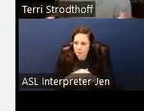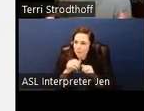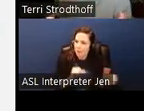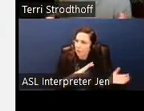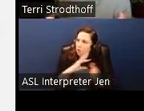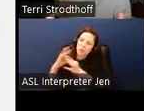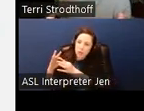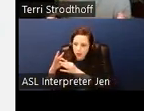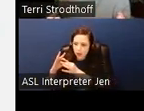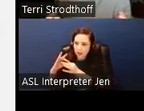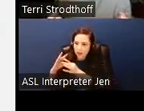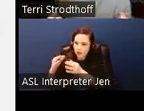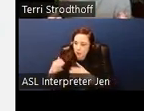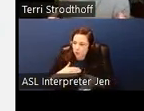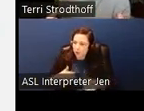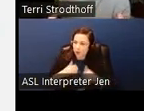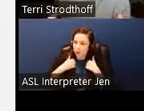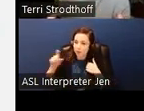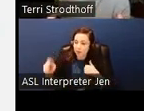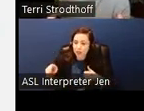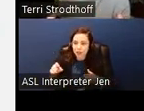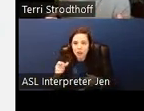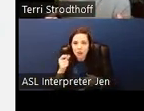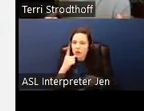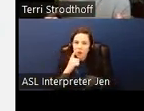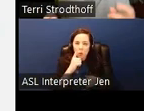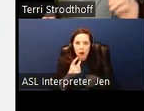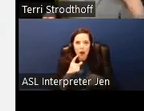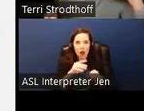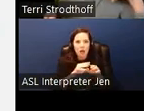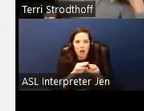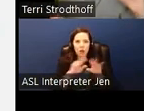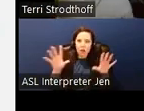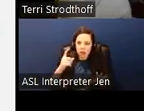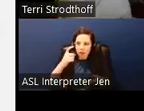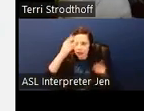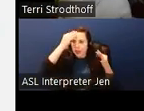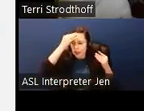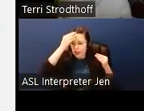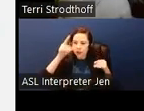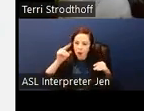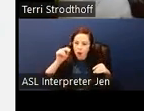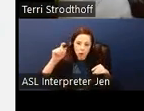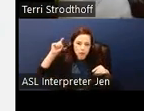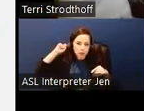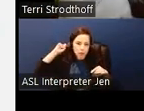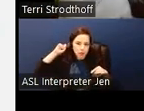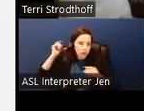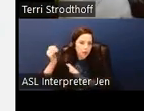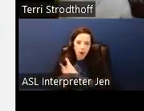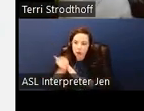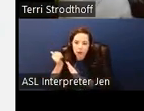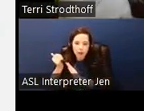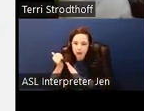my survival needs met? And it's not like we are thinking about doing this, that we are like, what is it that I need to do? It's an